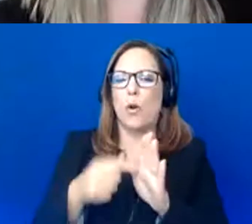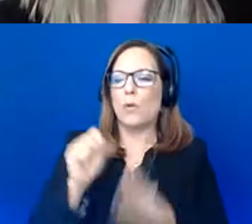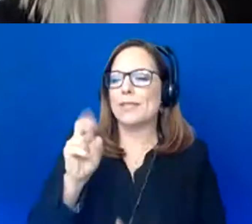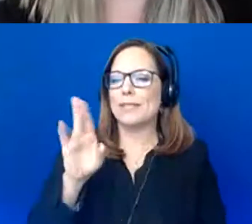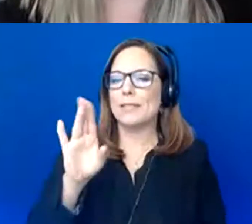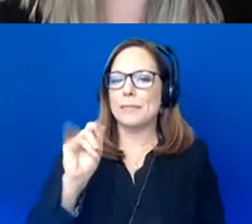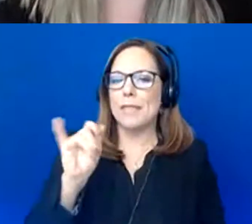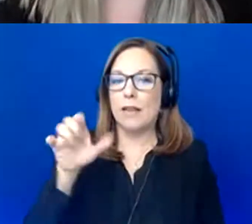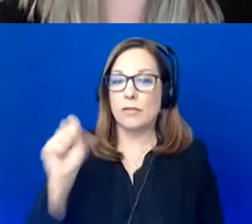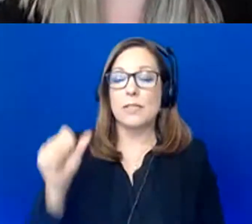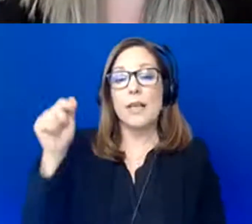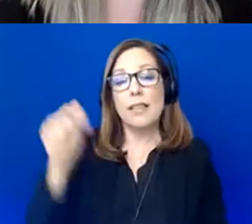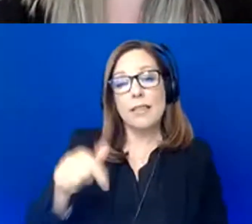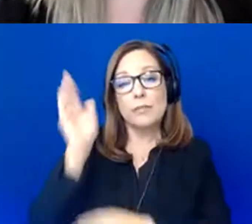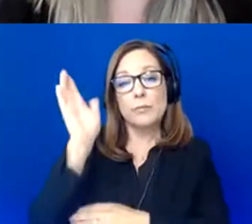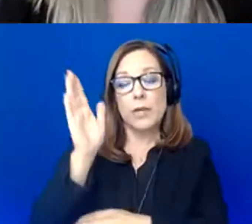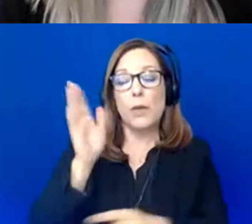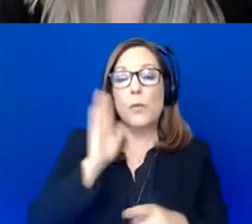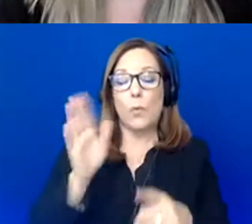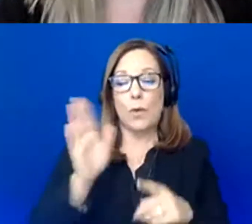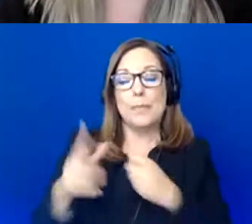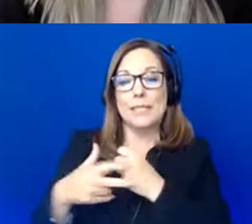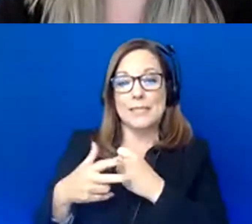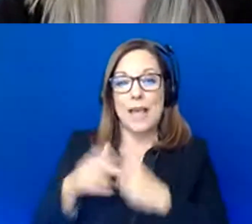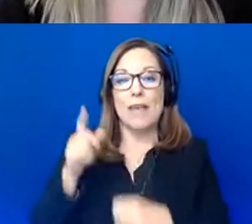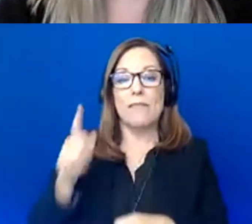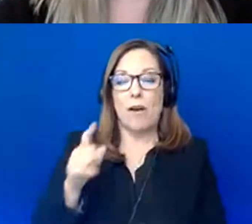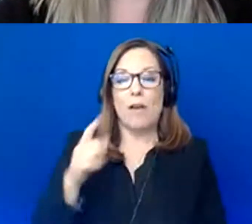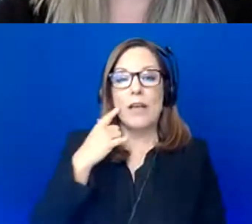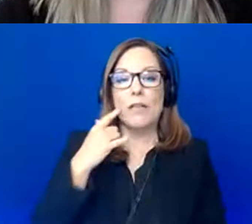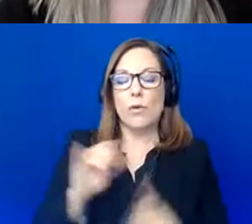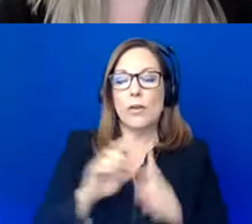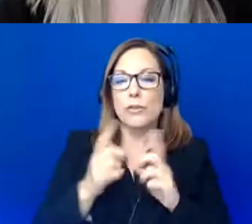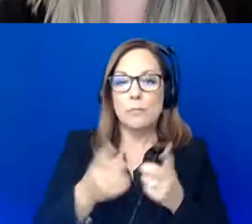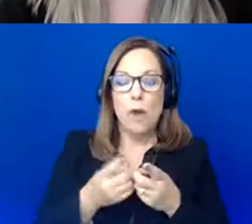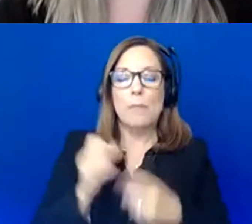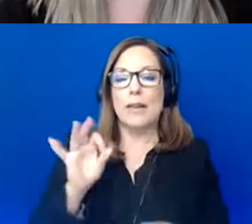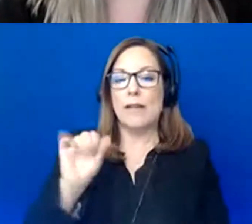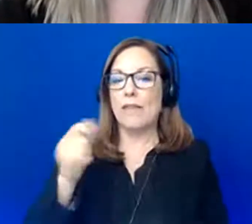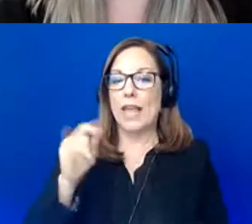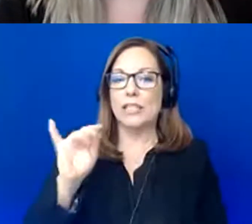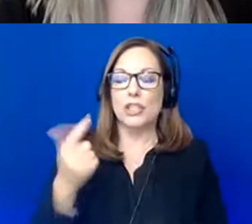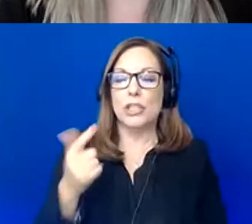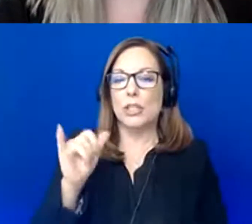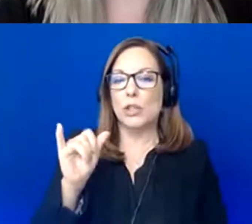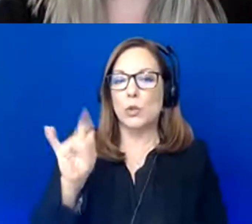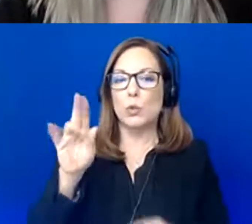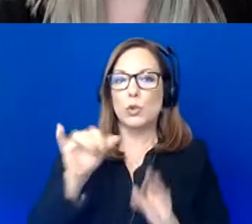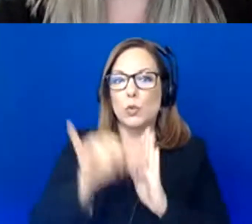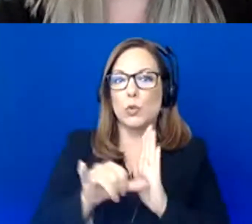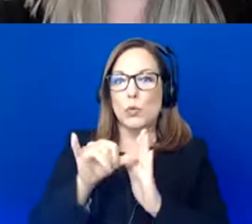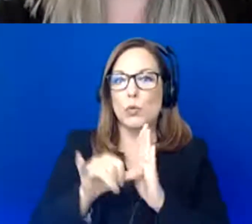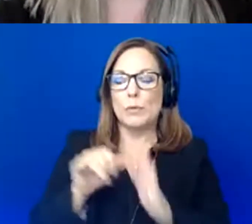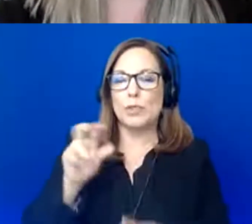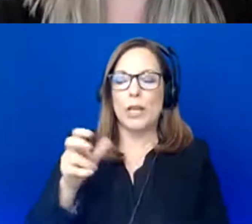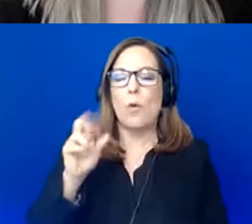recording will be archived. You can visit the California Department of Aging's YouTube channel or the Hubs and Spokes Network webpage